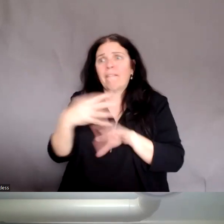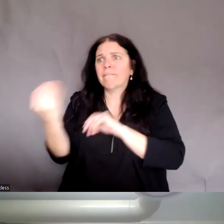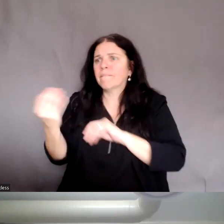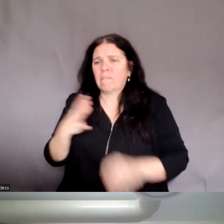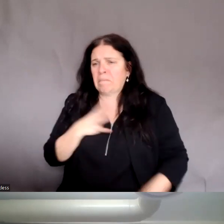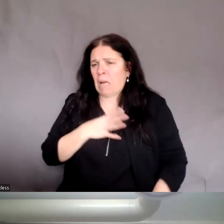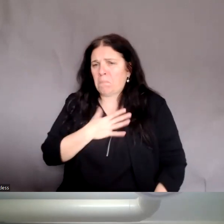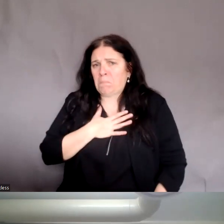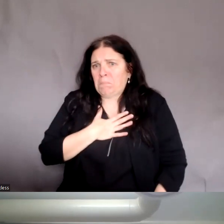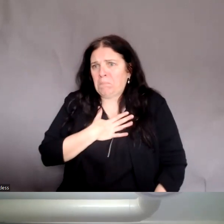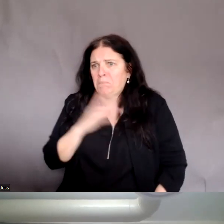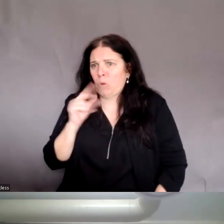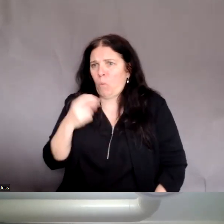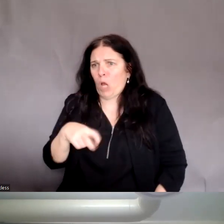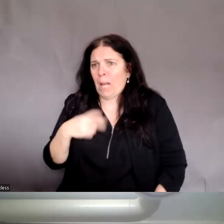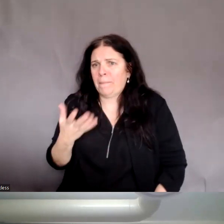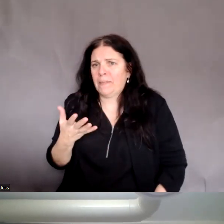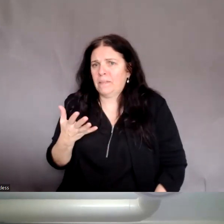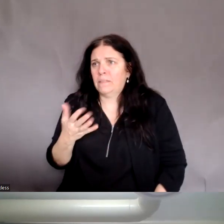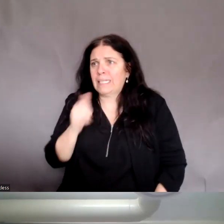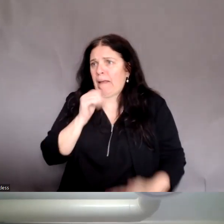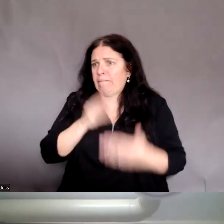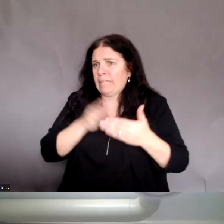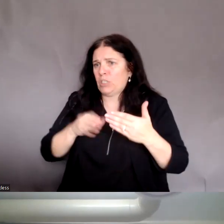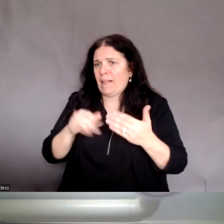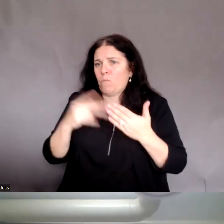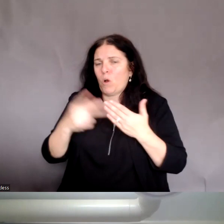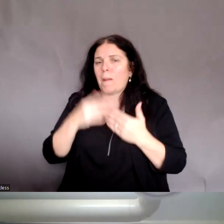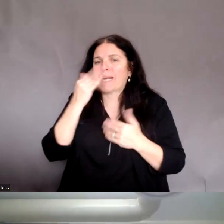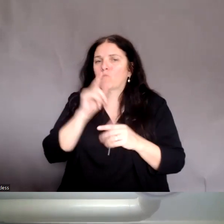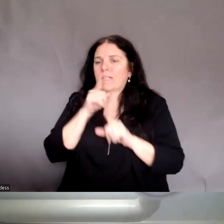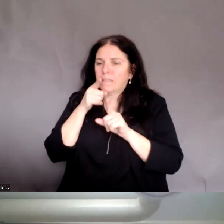an issue with lack of completion because it's about the